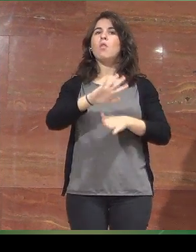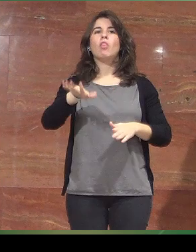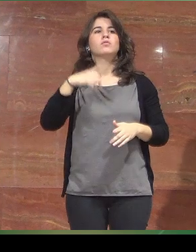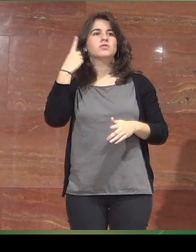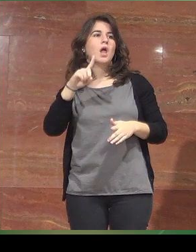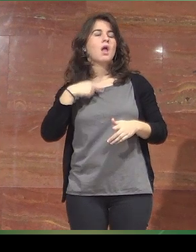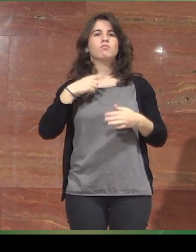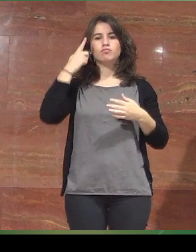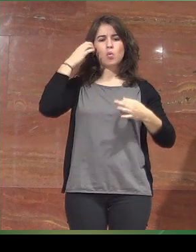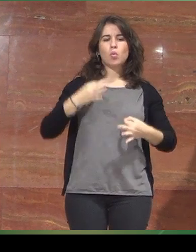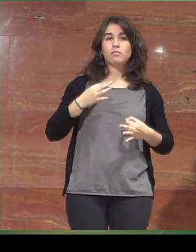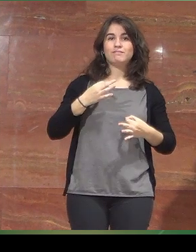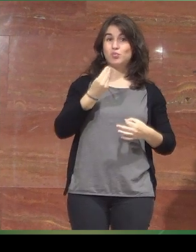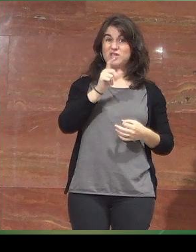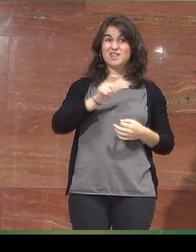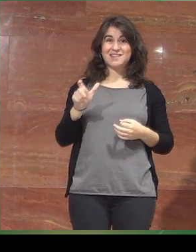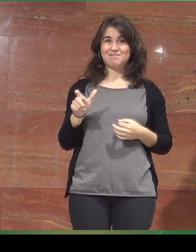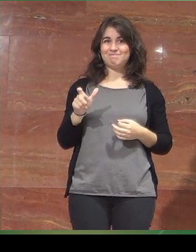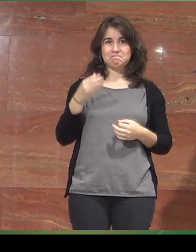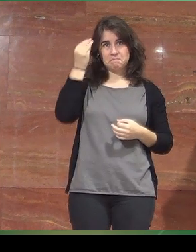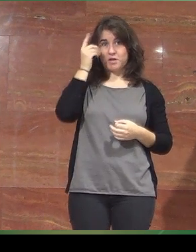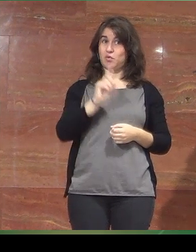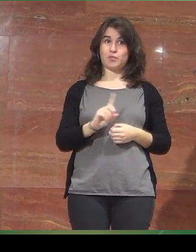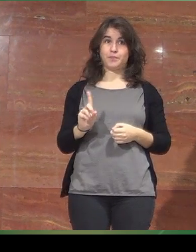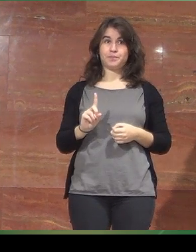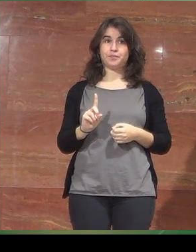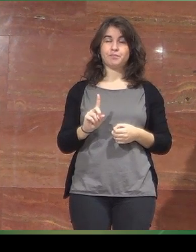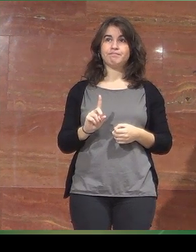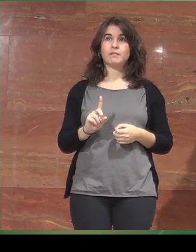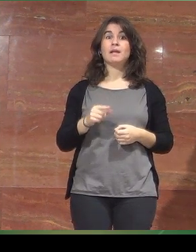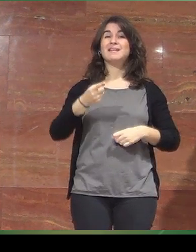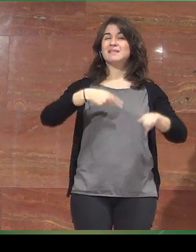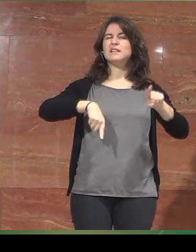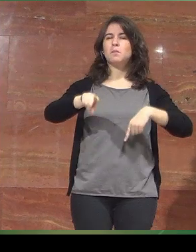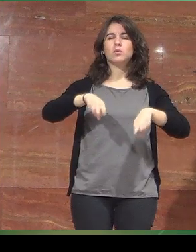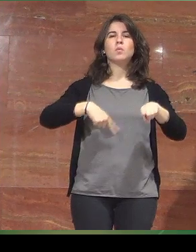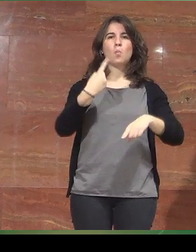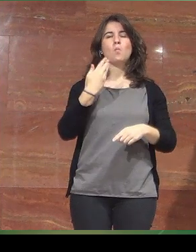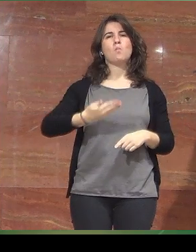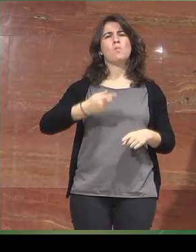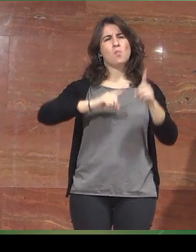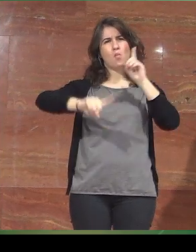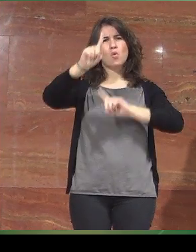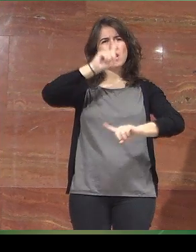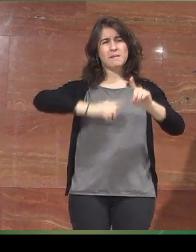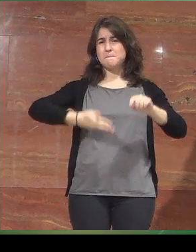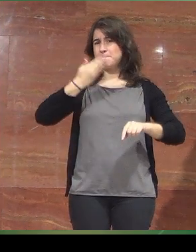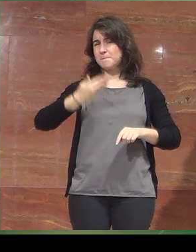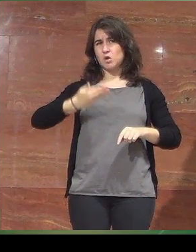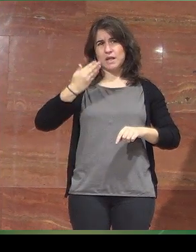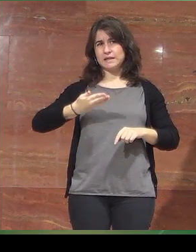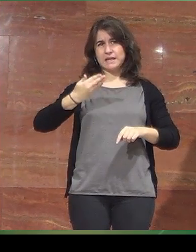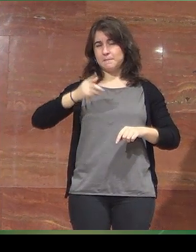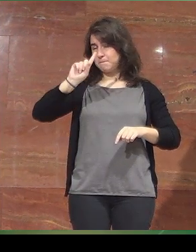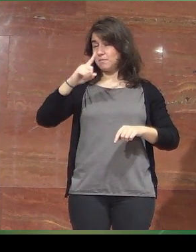So, what are the issues for transport? I think the key one that we always tend to forget is that with more and